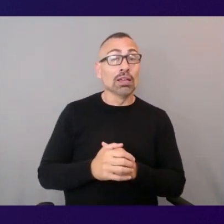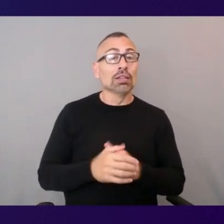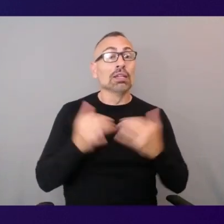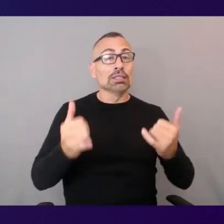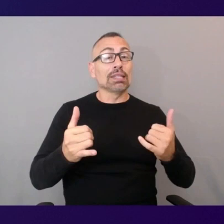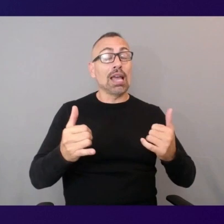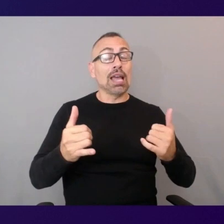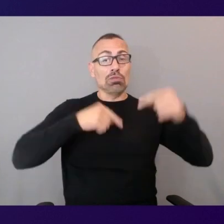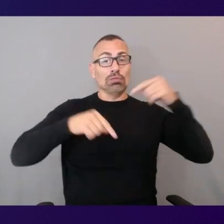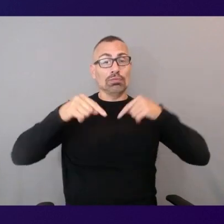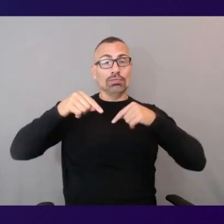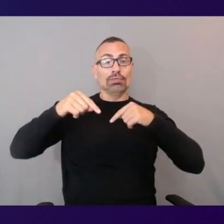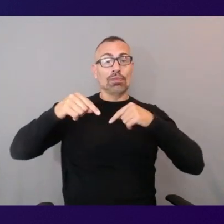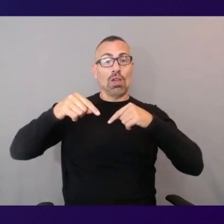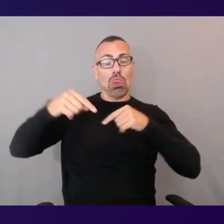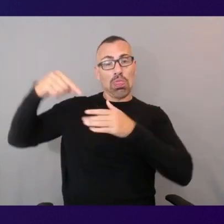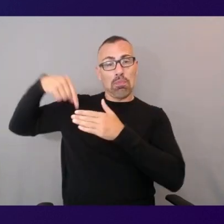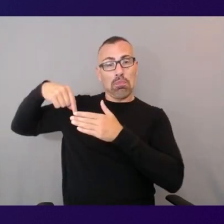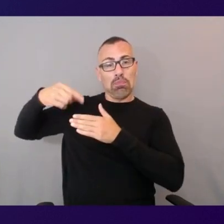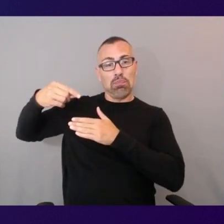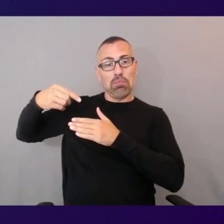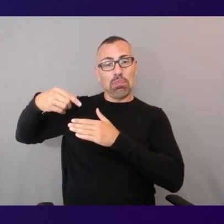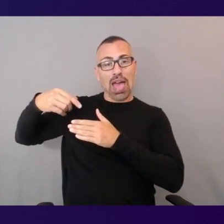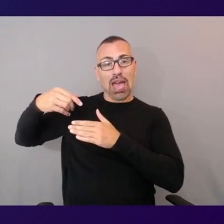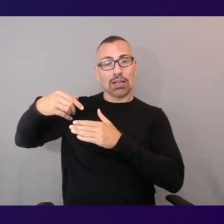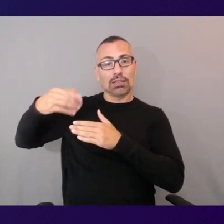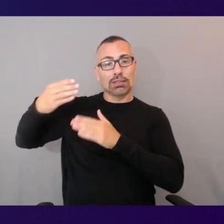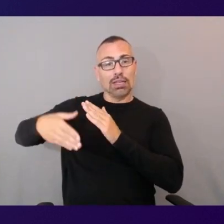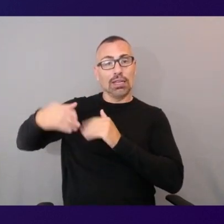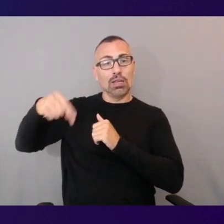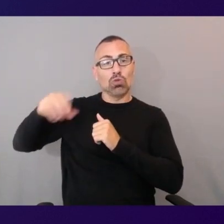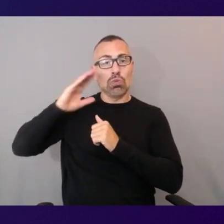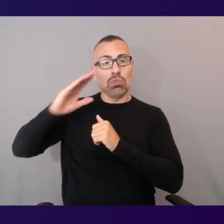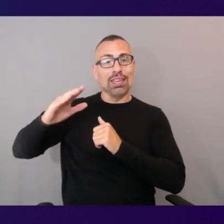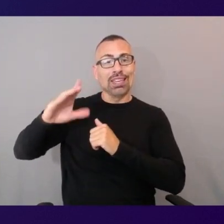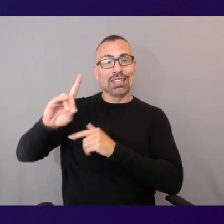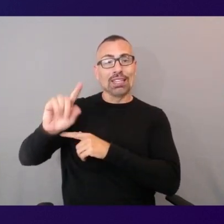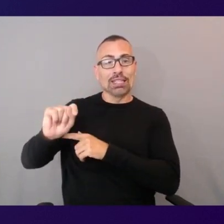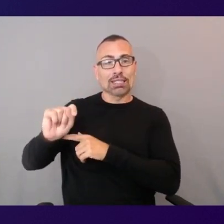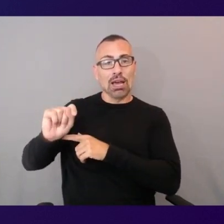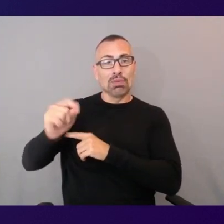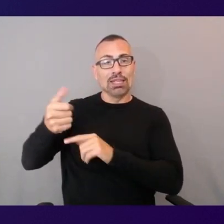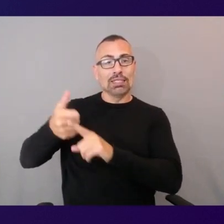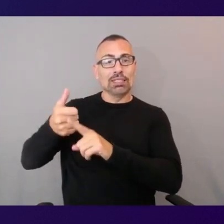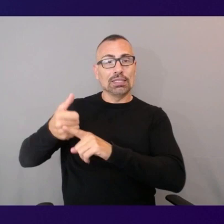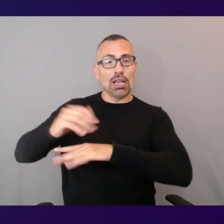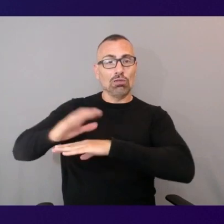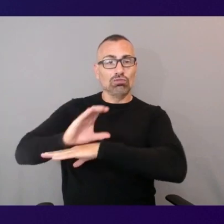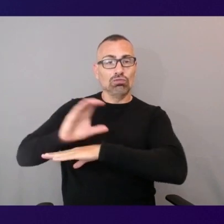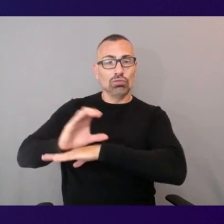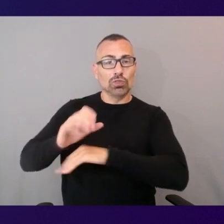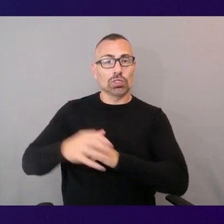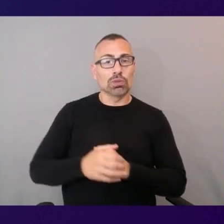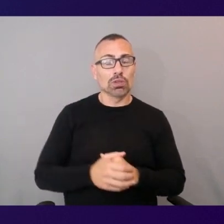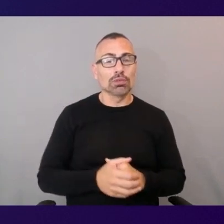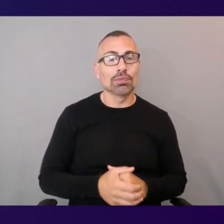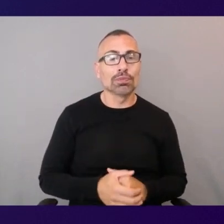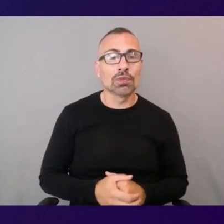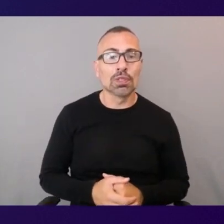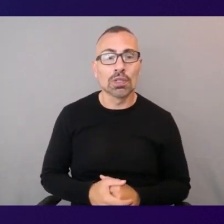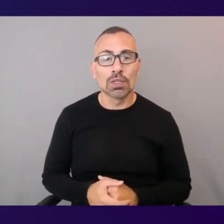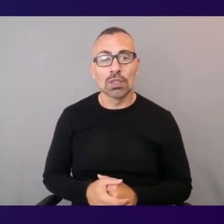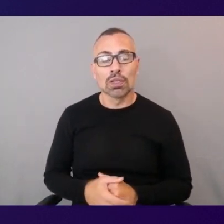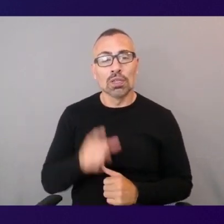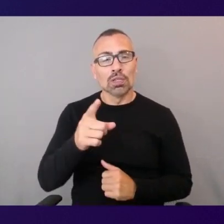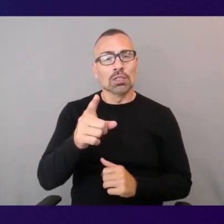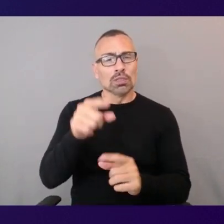migrating the desktop. So the front end, the goal would be to have less impact on your end users, and maybe just have Workspaces